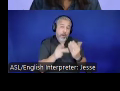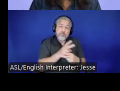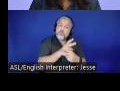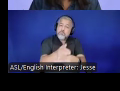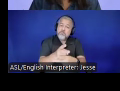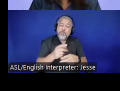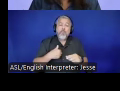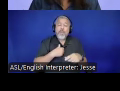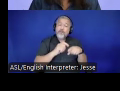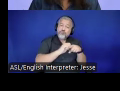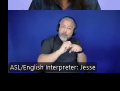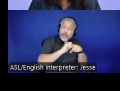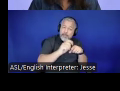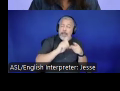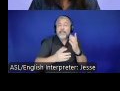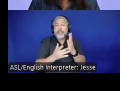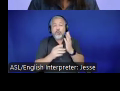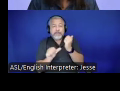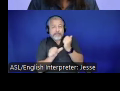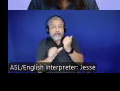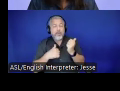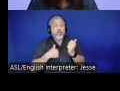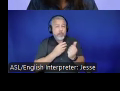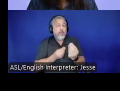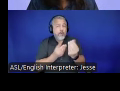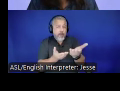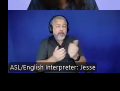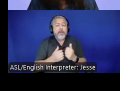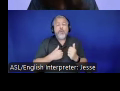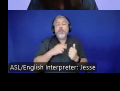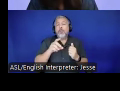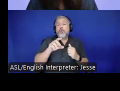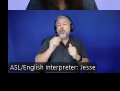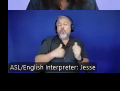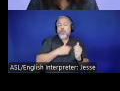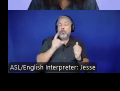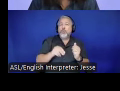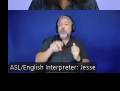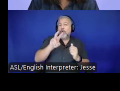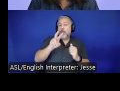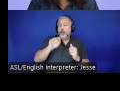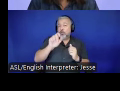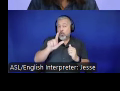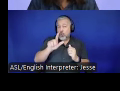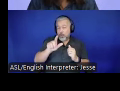trainings and technical assistance that we provide. We do virtual, we're moving back to in-person as